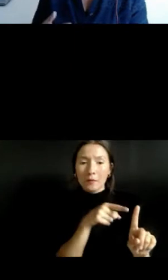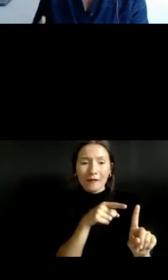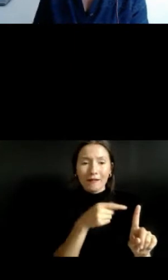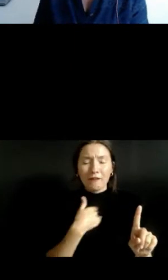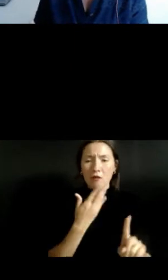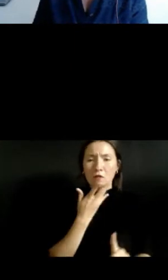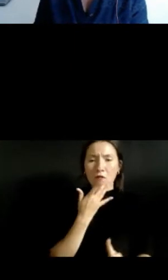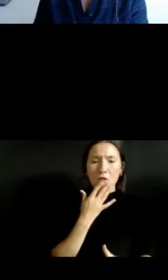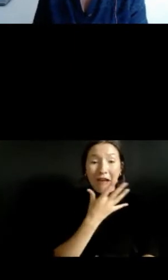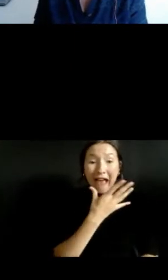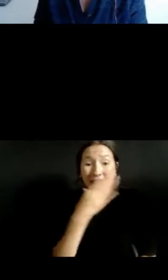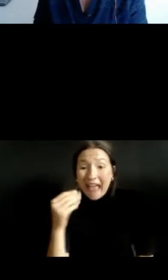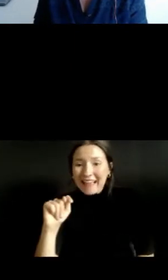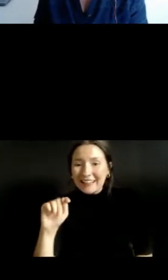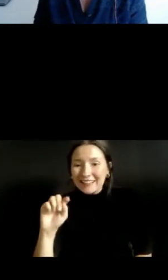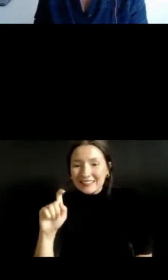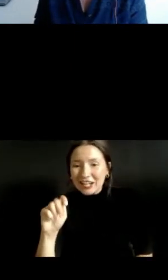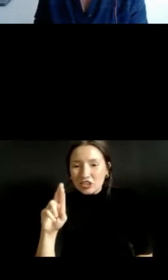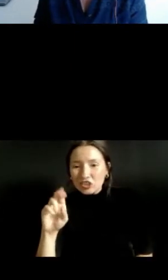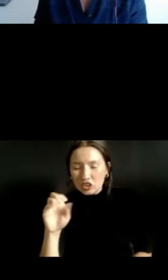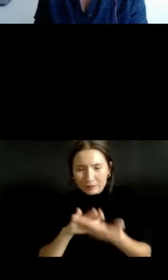learning experience for everyone.